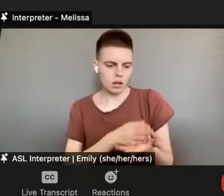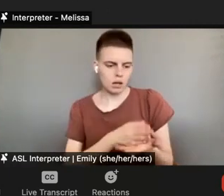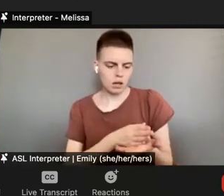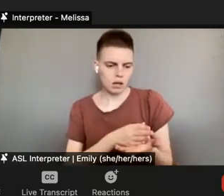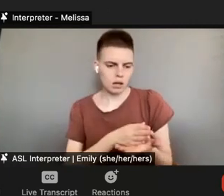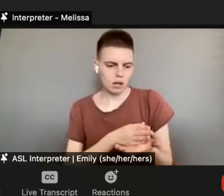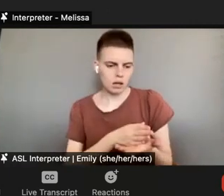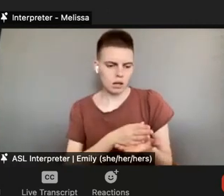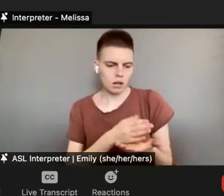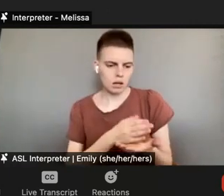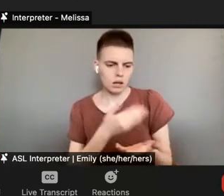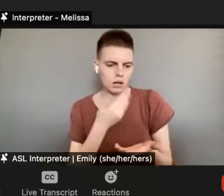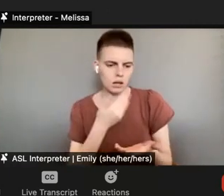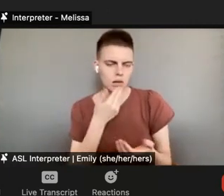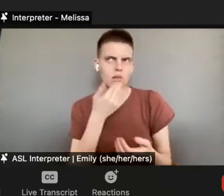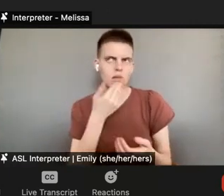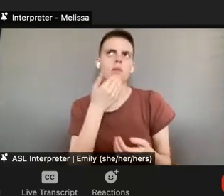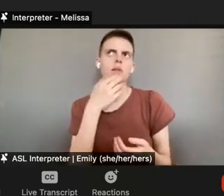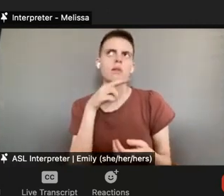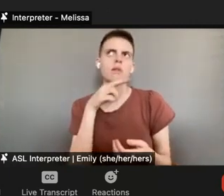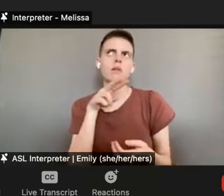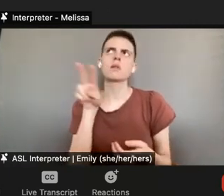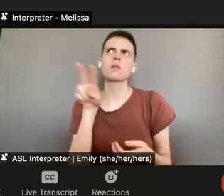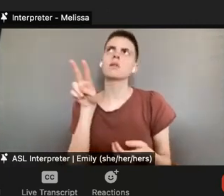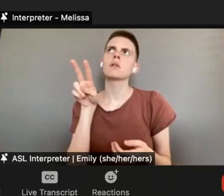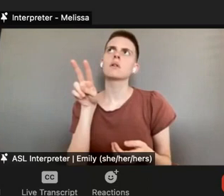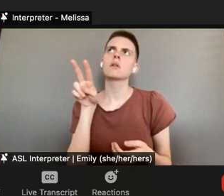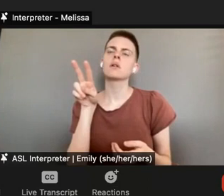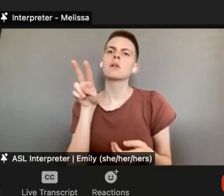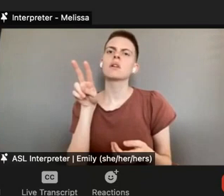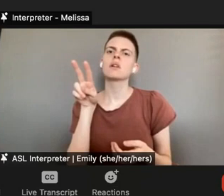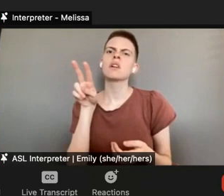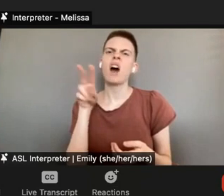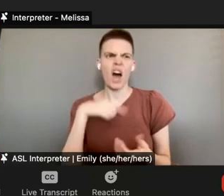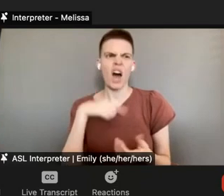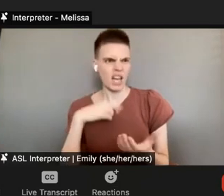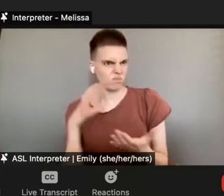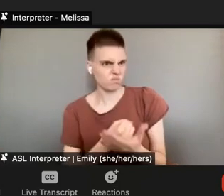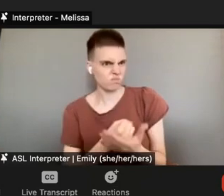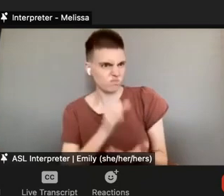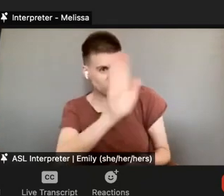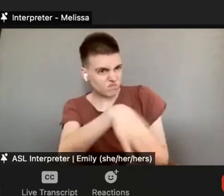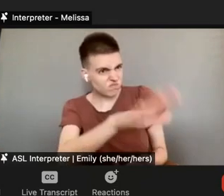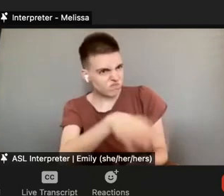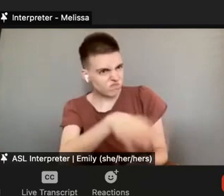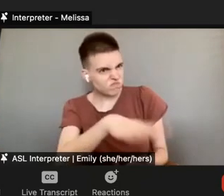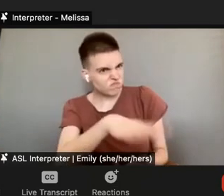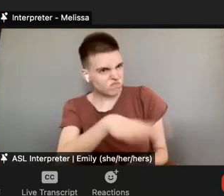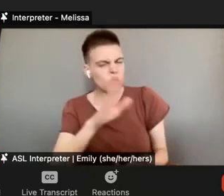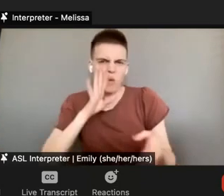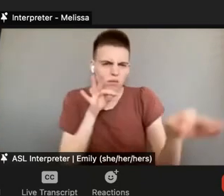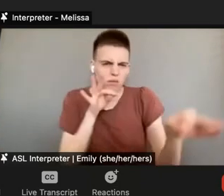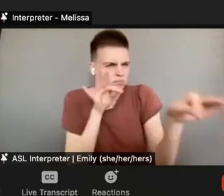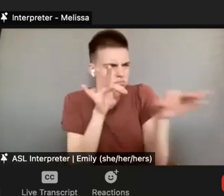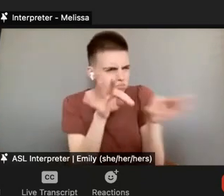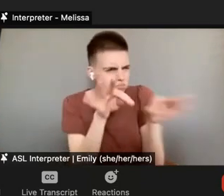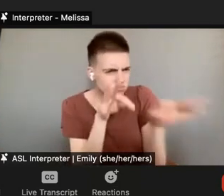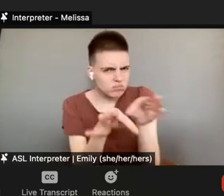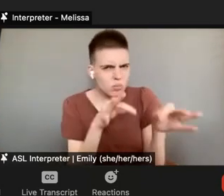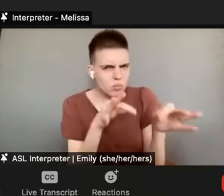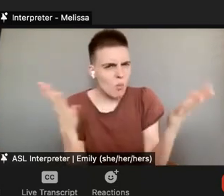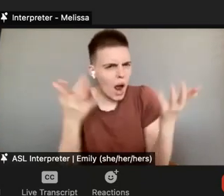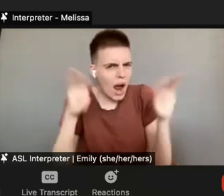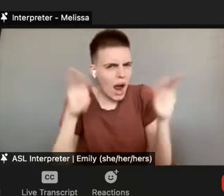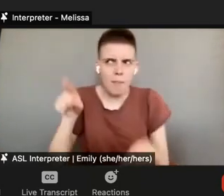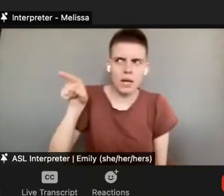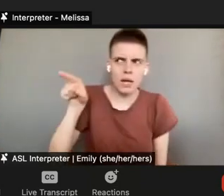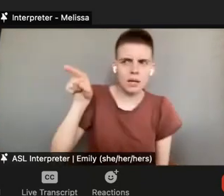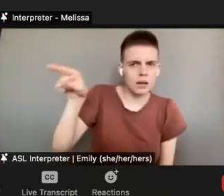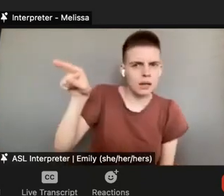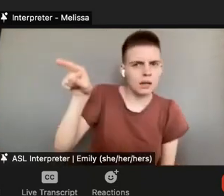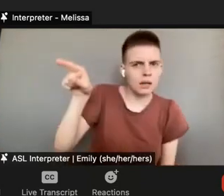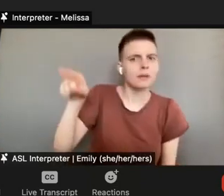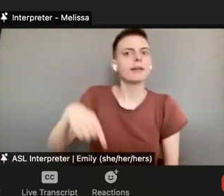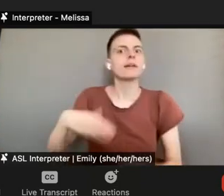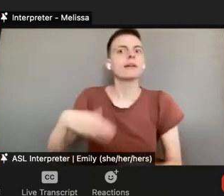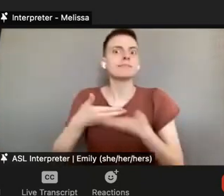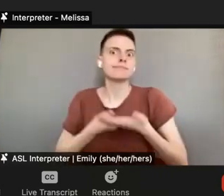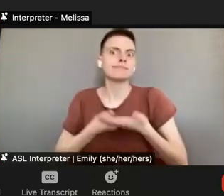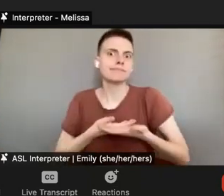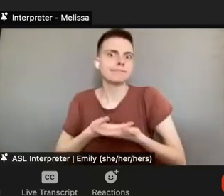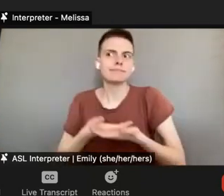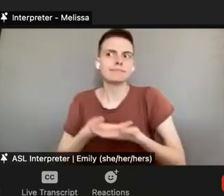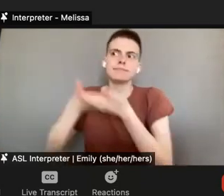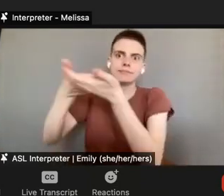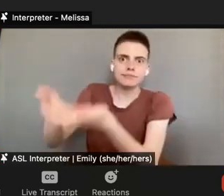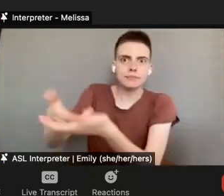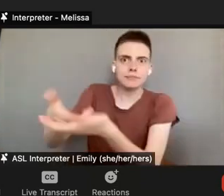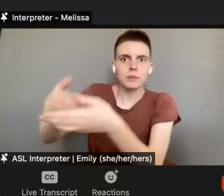up, it's critical that I say to them, let me tell you what's going on out there. It's really important. There was